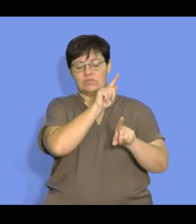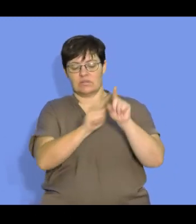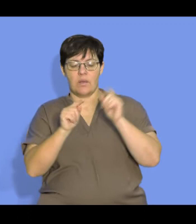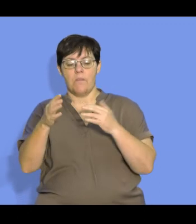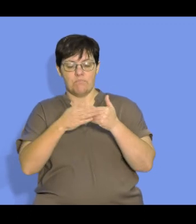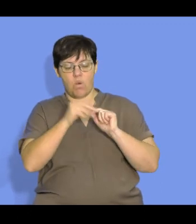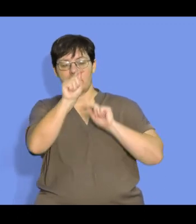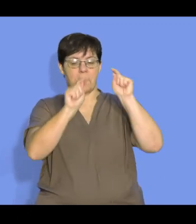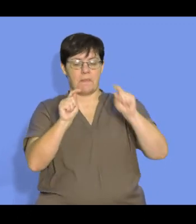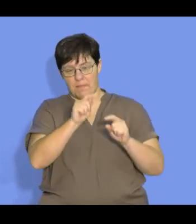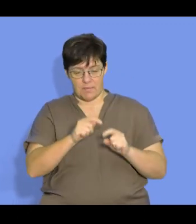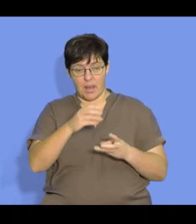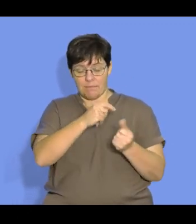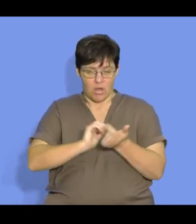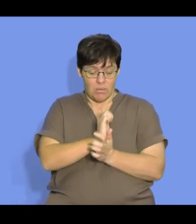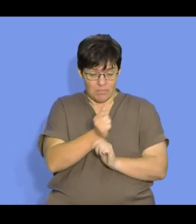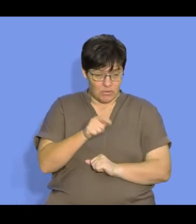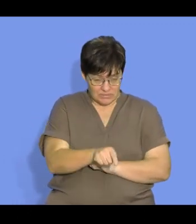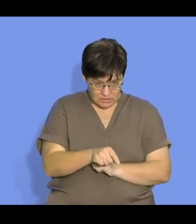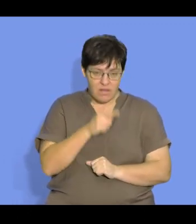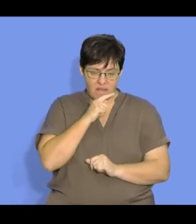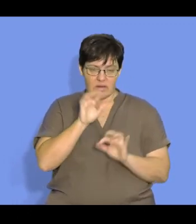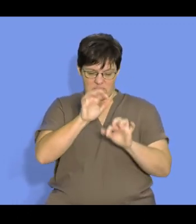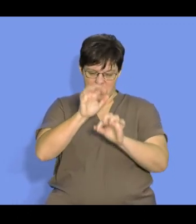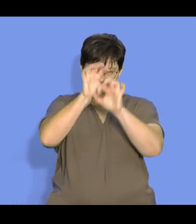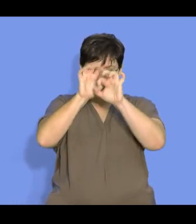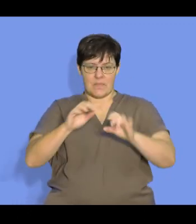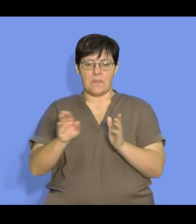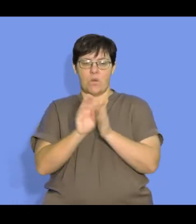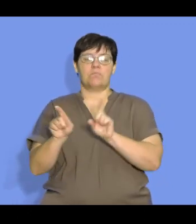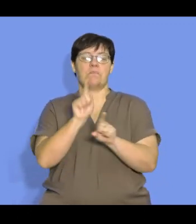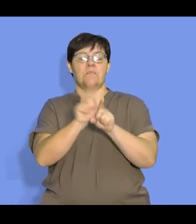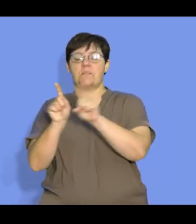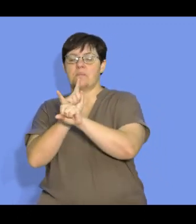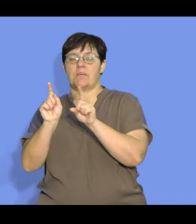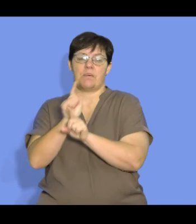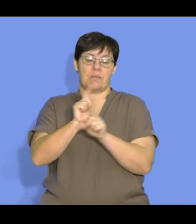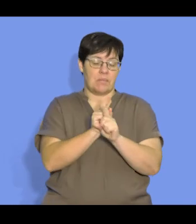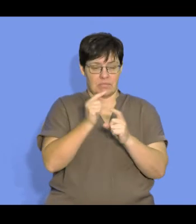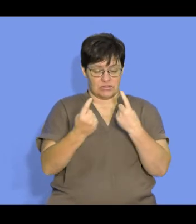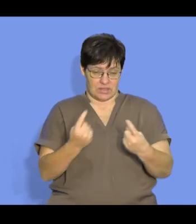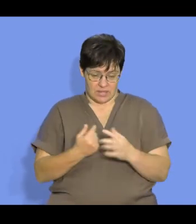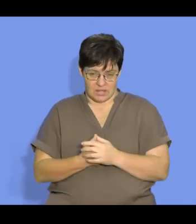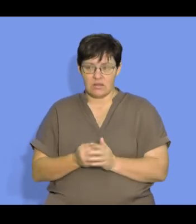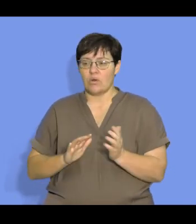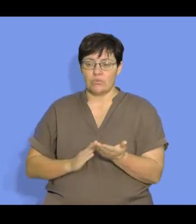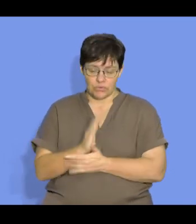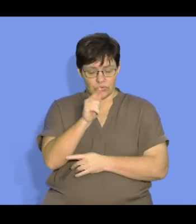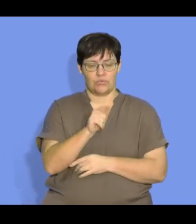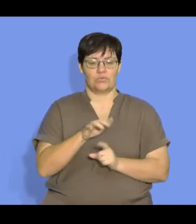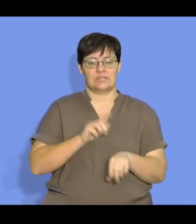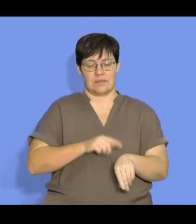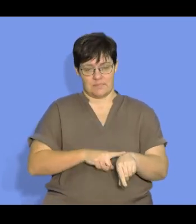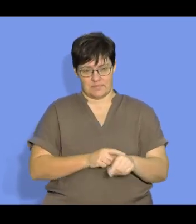powder, we actually now have more particles that interacts during the reaction. We